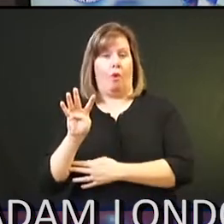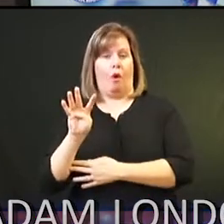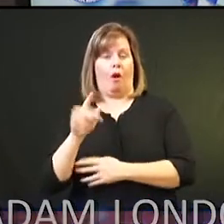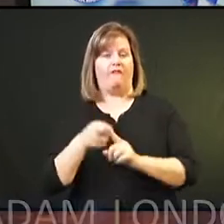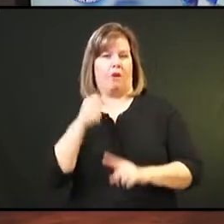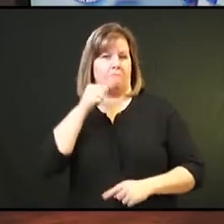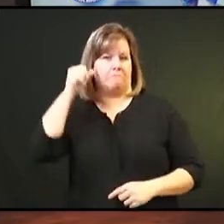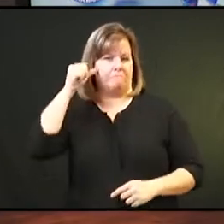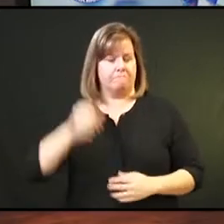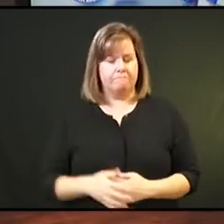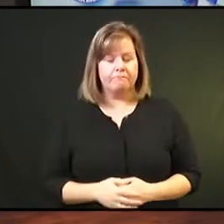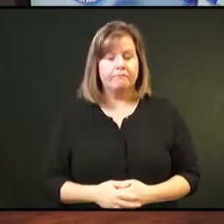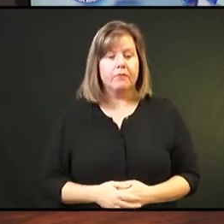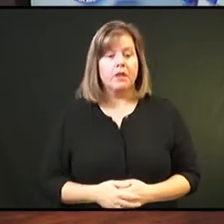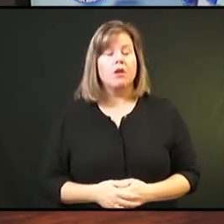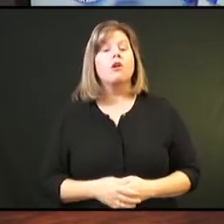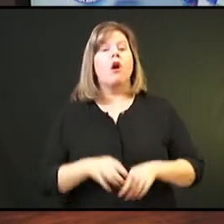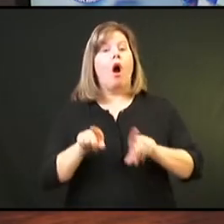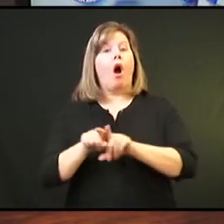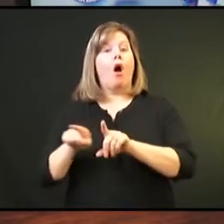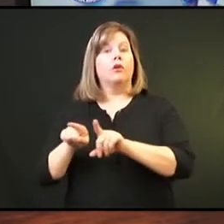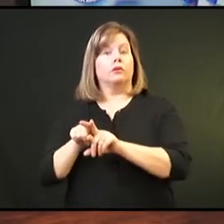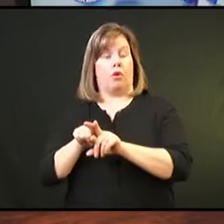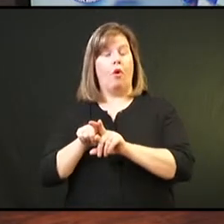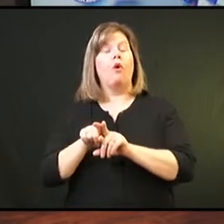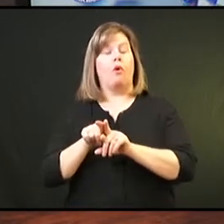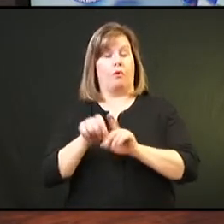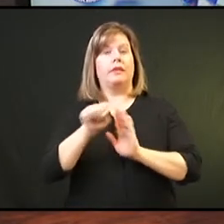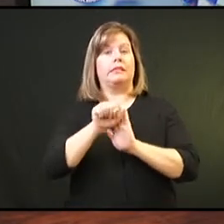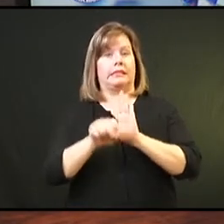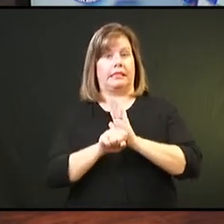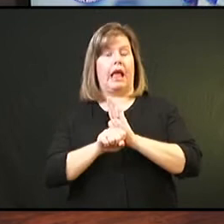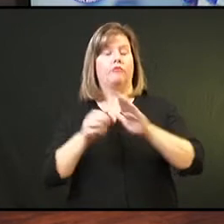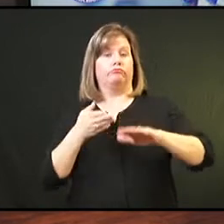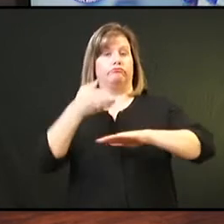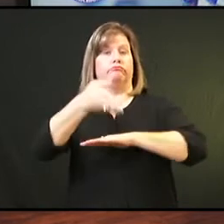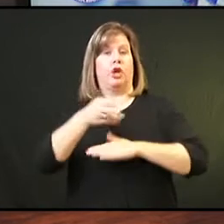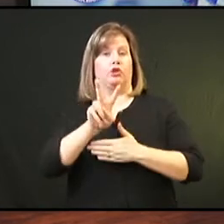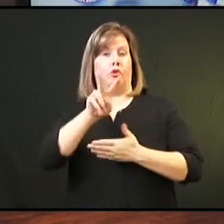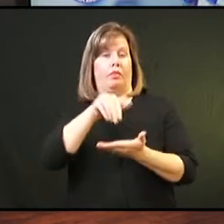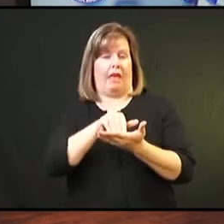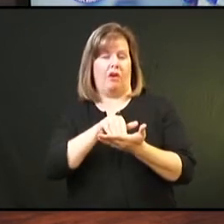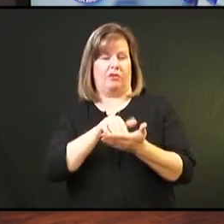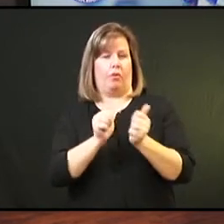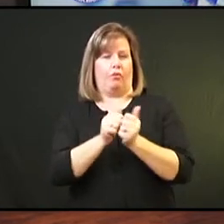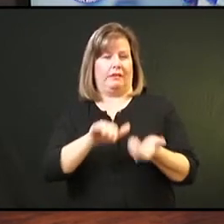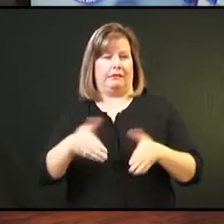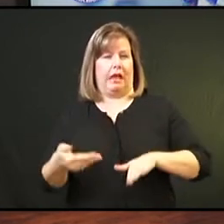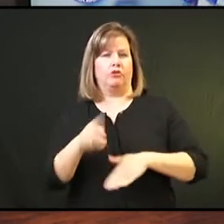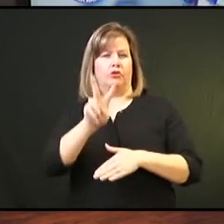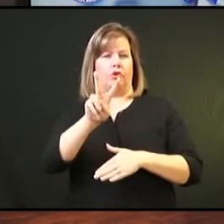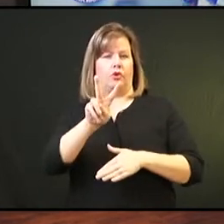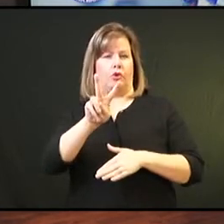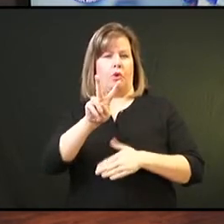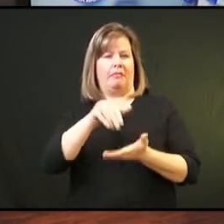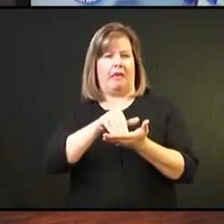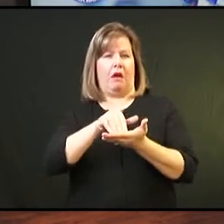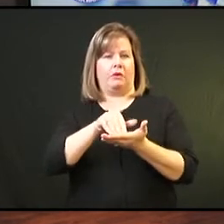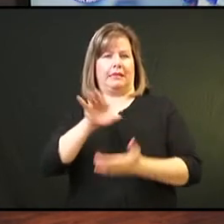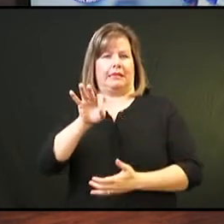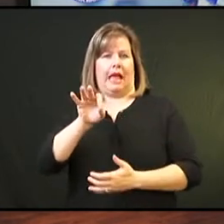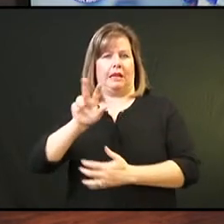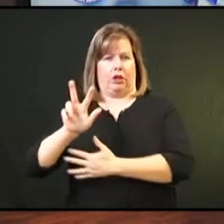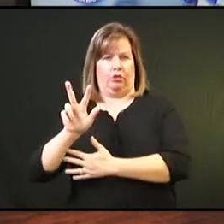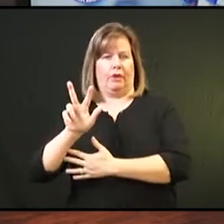day. And the state did pass the 2,000 mark for deaths, with 2,093 deaths. Here in